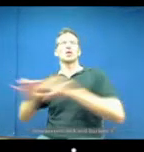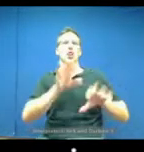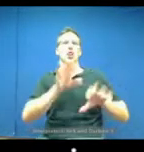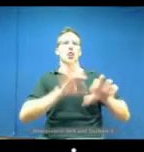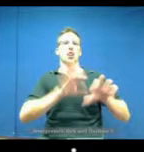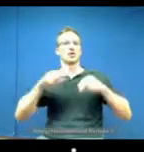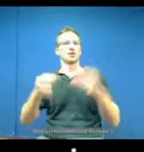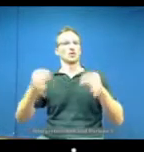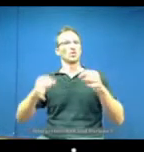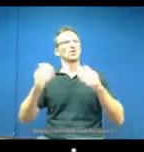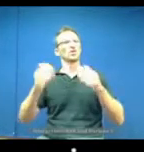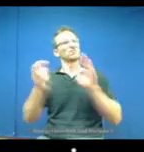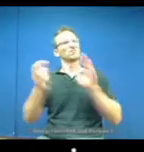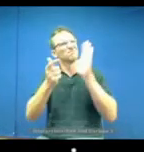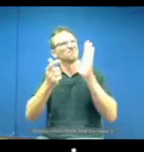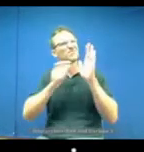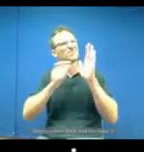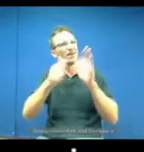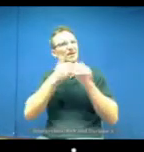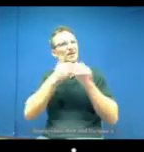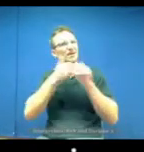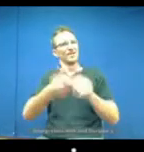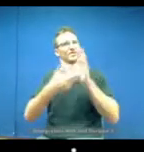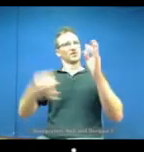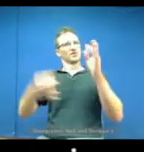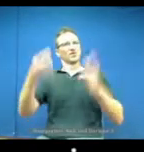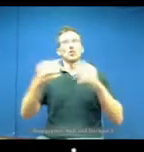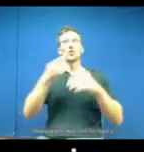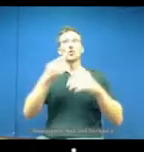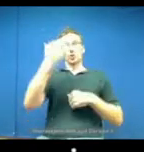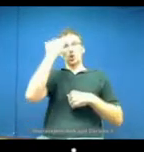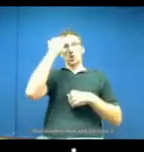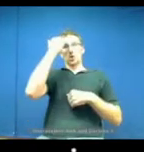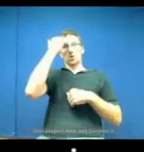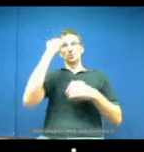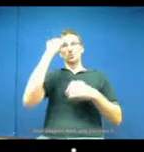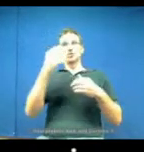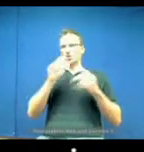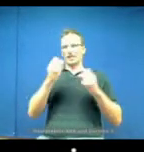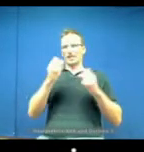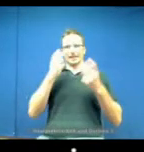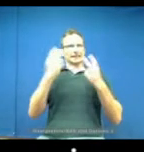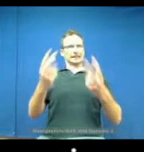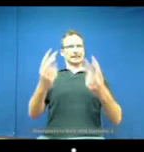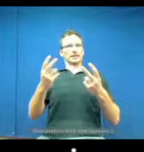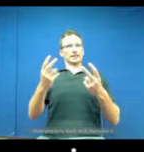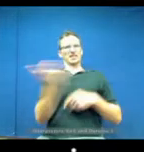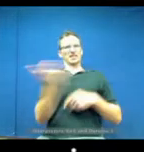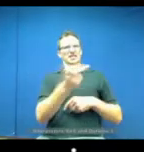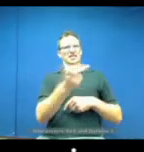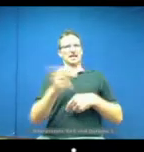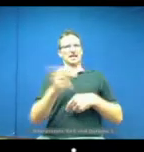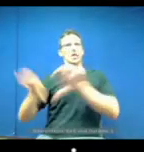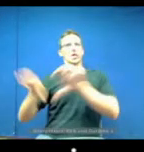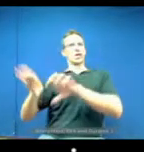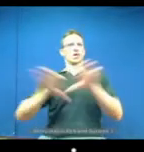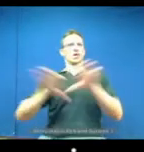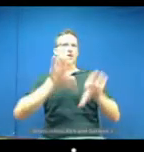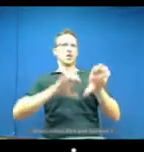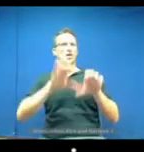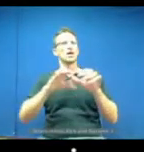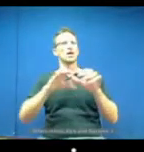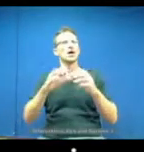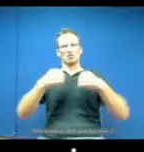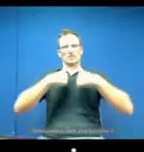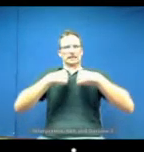that shouldn't happen, and you may be the only person who can see that they are communicating with each other when they're not supposed